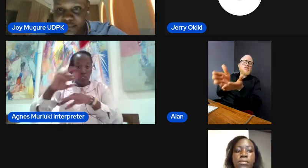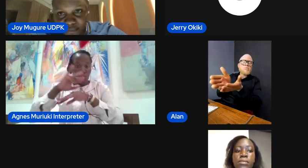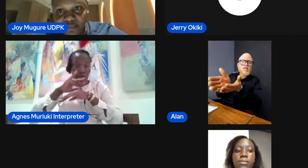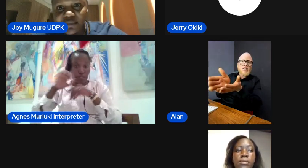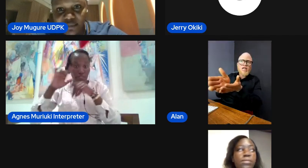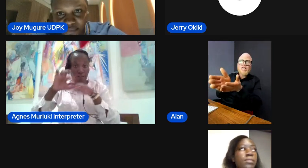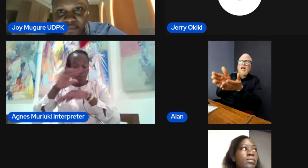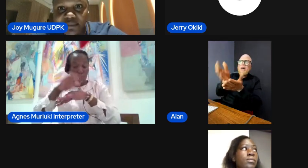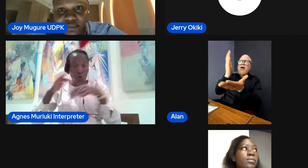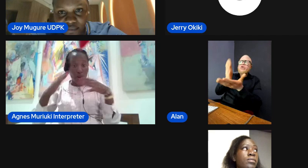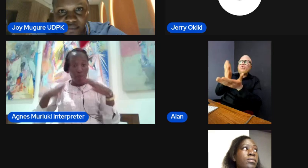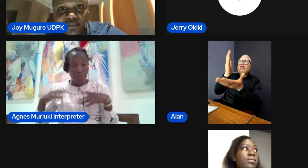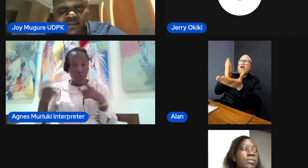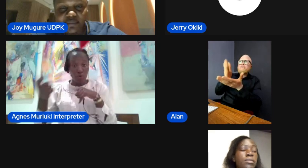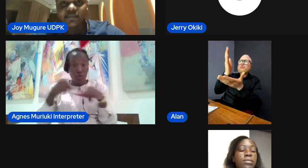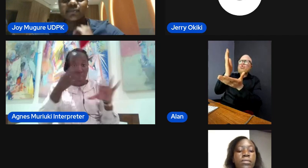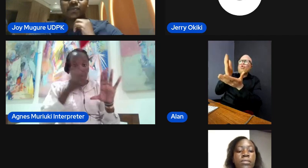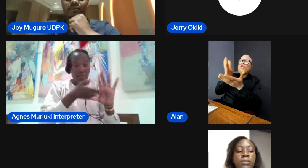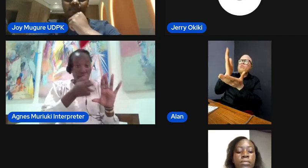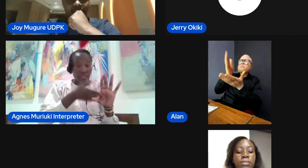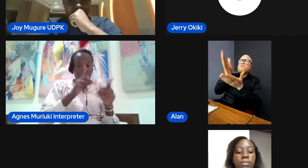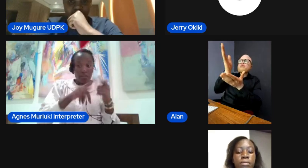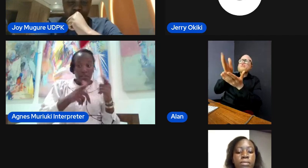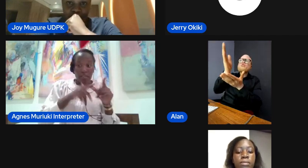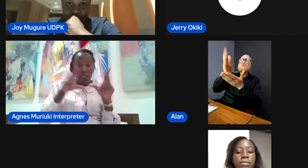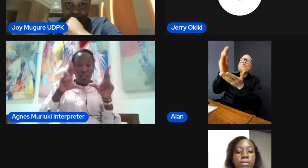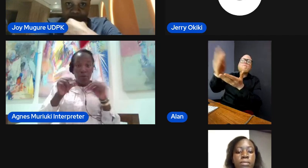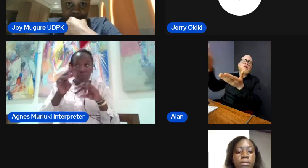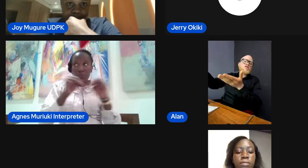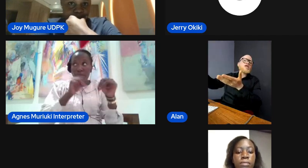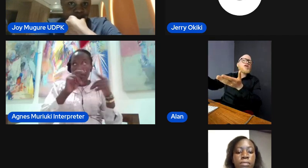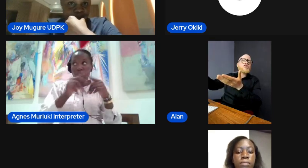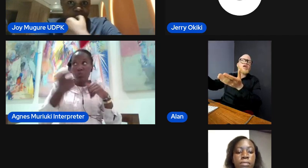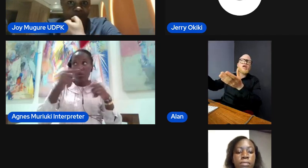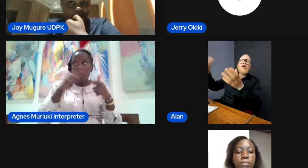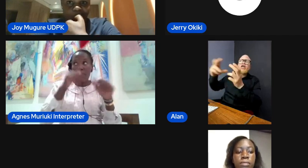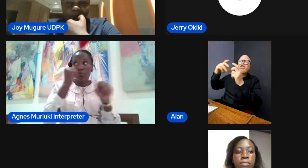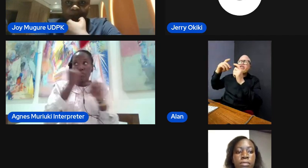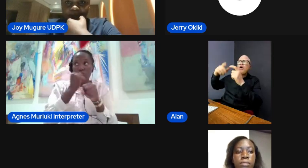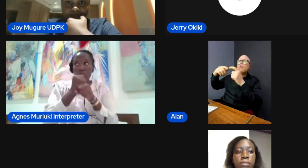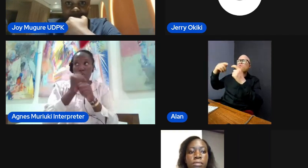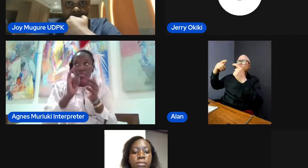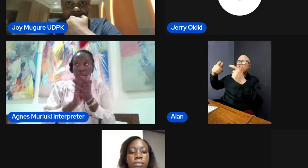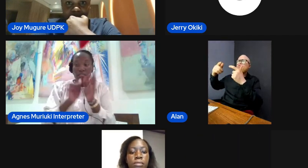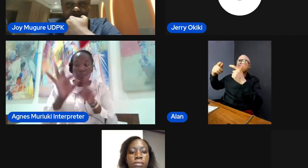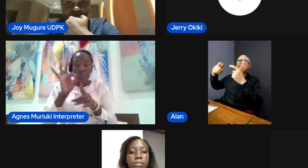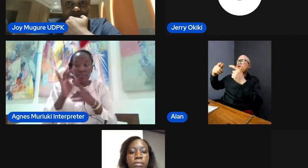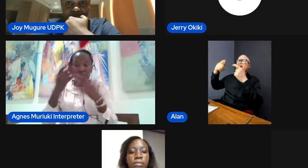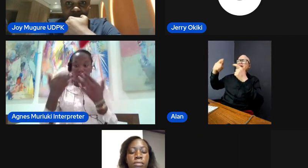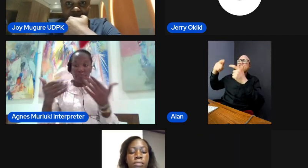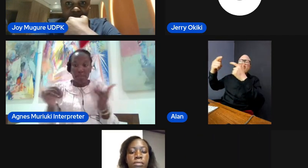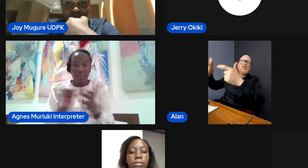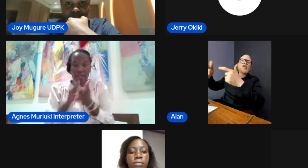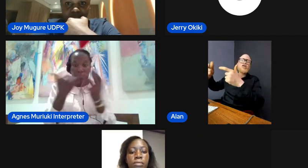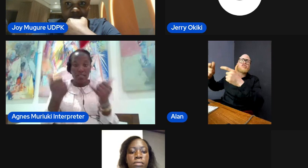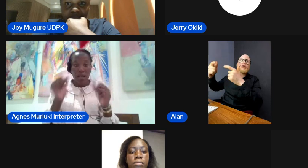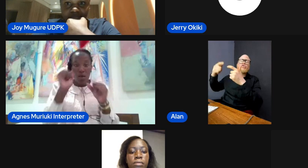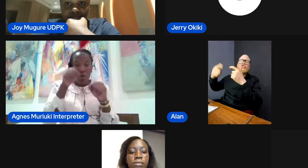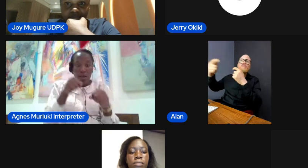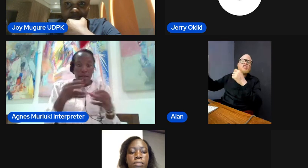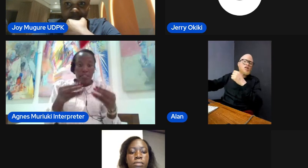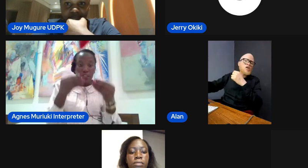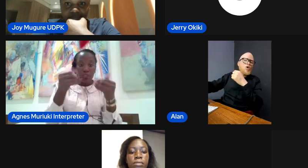and participate in it, but not able to call people to do a particular thing that now could sort of guarantee